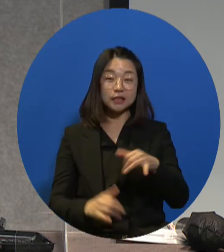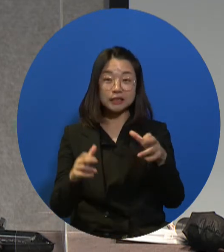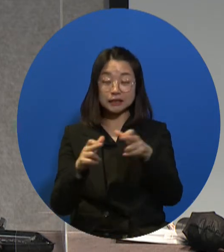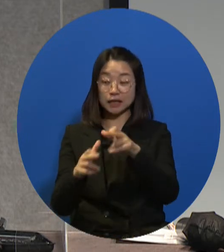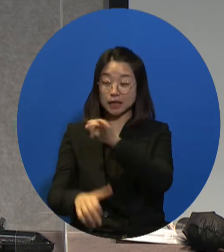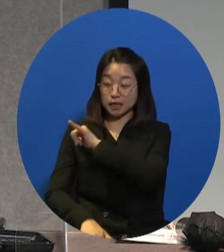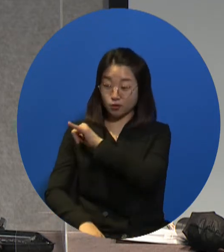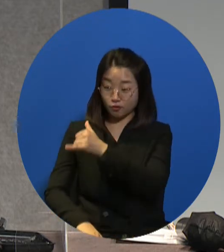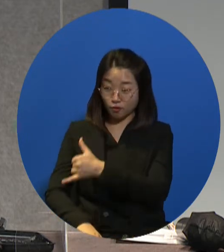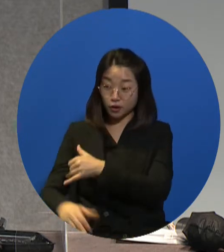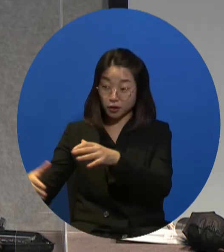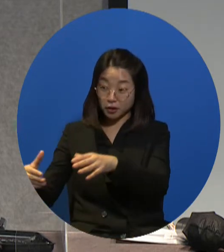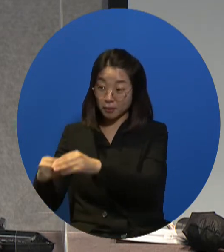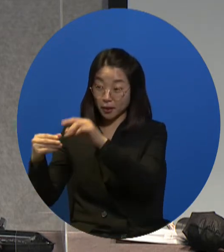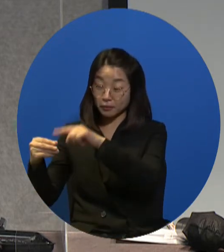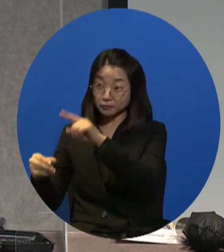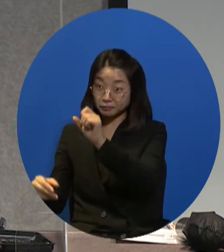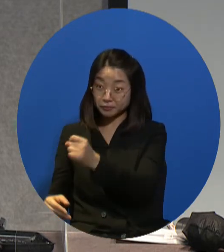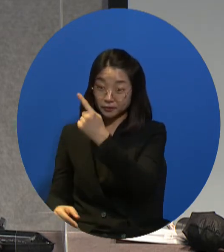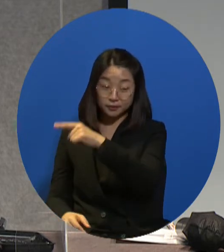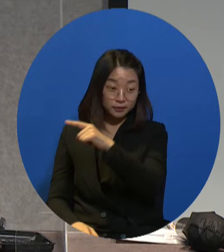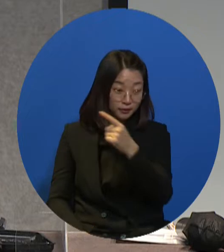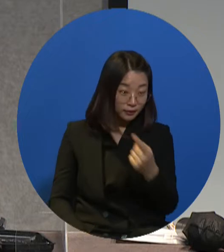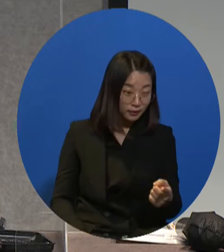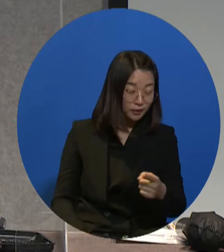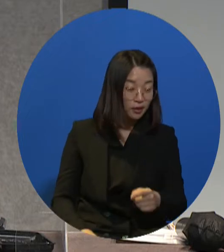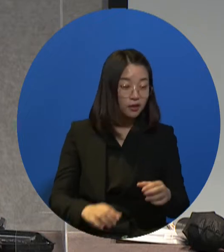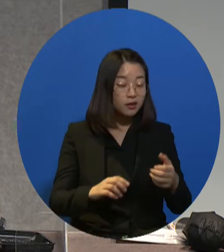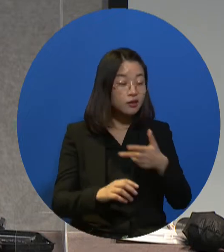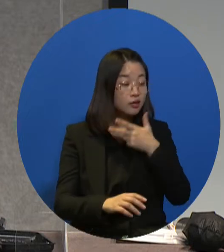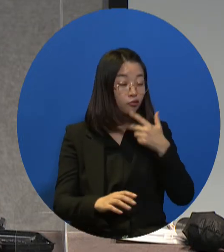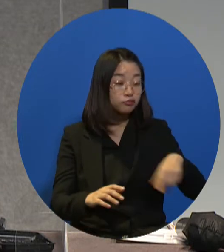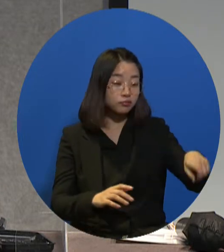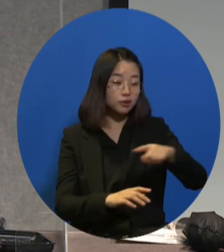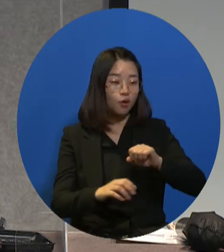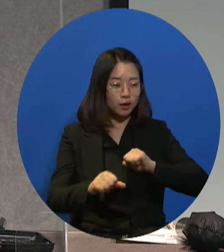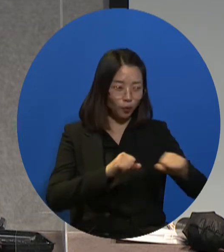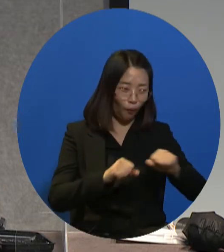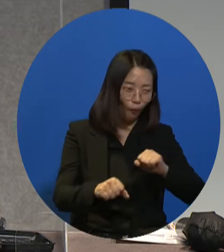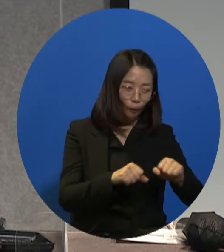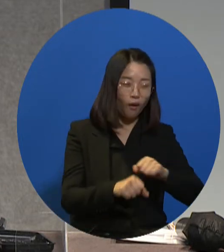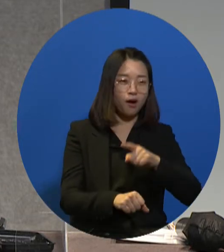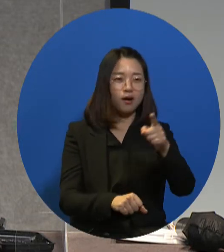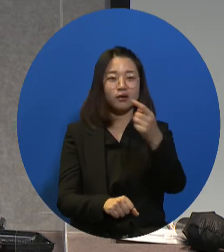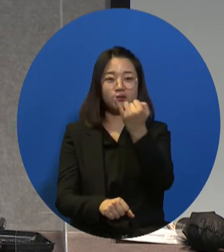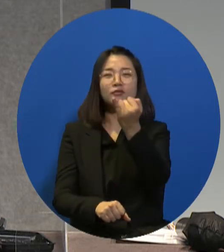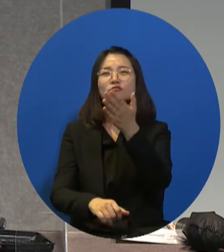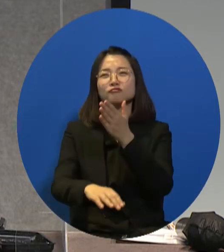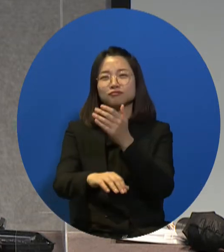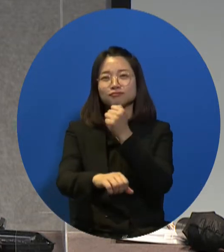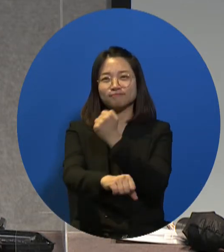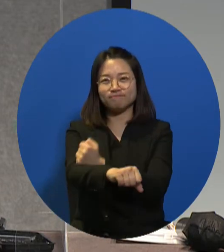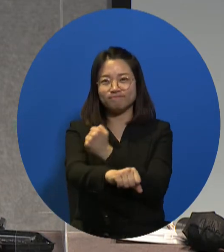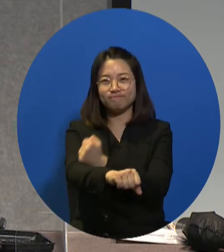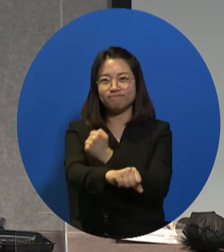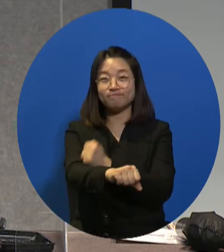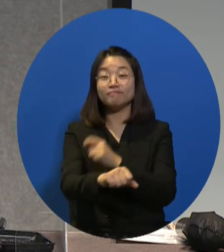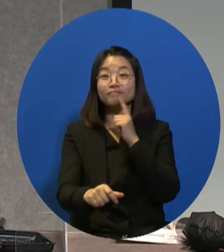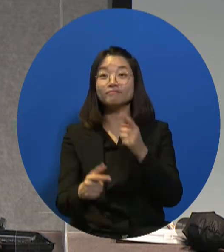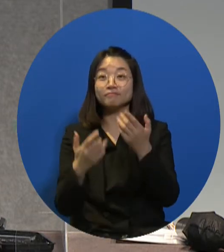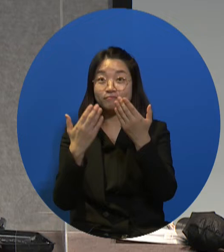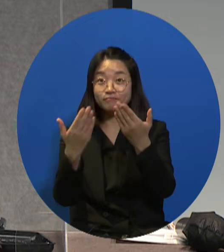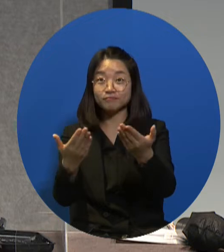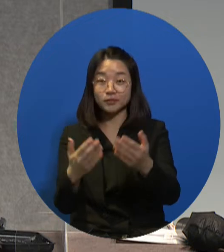Thank you very much. We were able to hear of the situation in the UK, how you were calling for a special investigation, a special inquiry into the